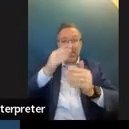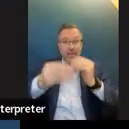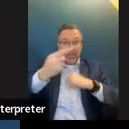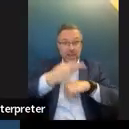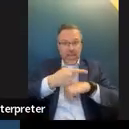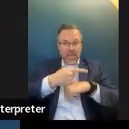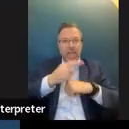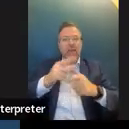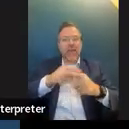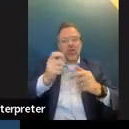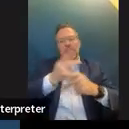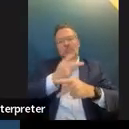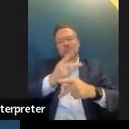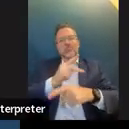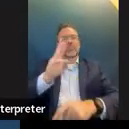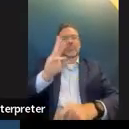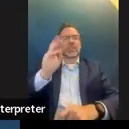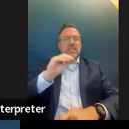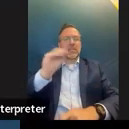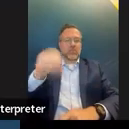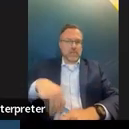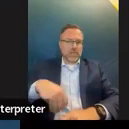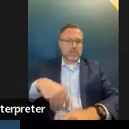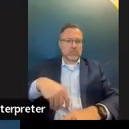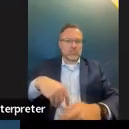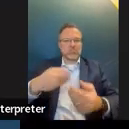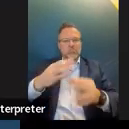So that's pretty simple.